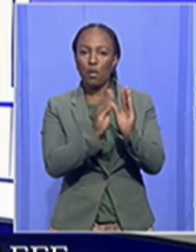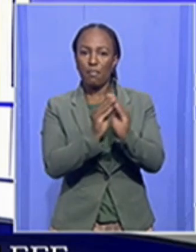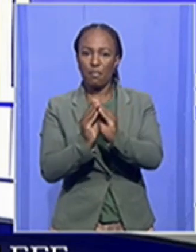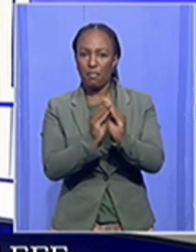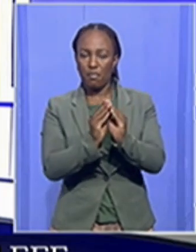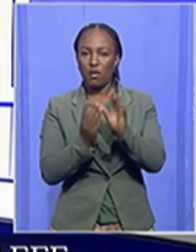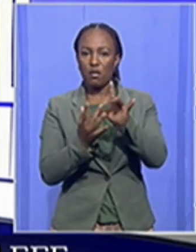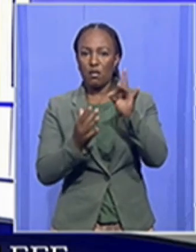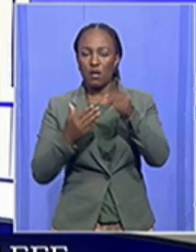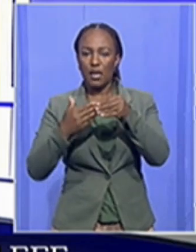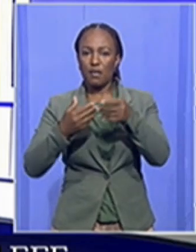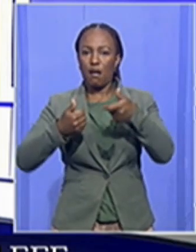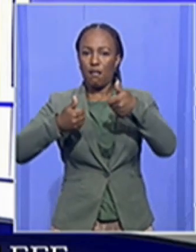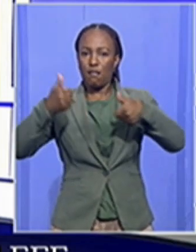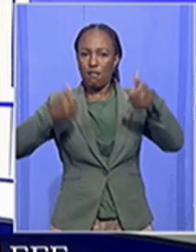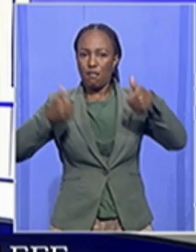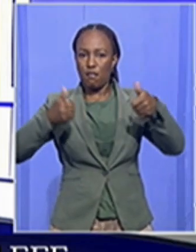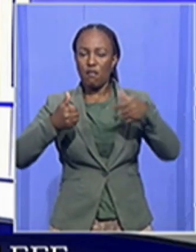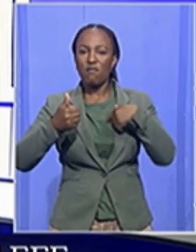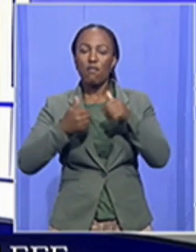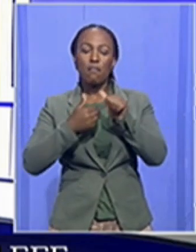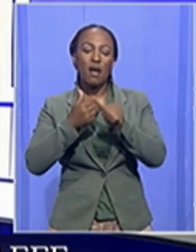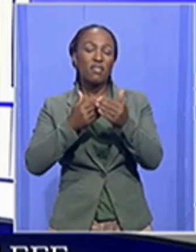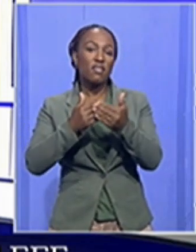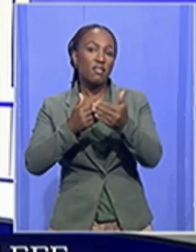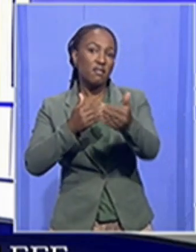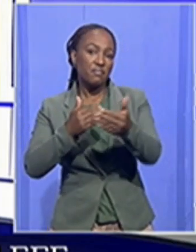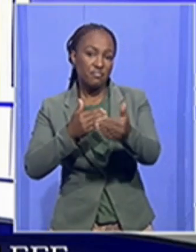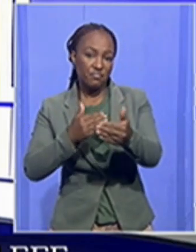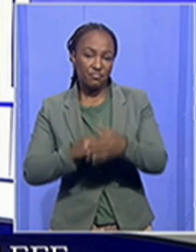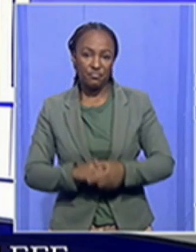boetapele yeo e tla go swara kgweding ya Manthole le nyaga.